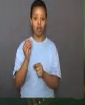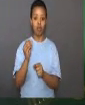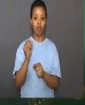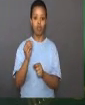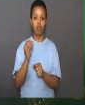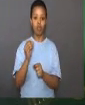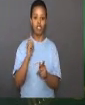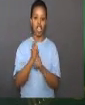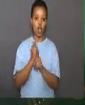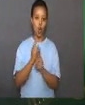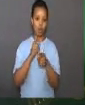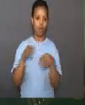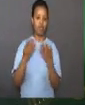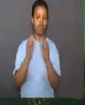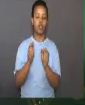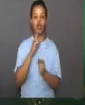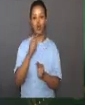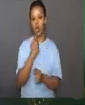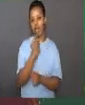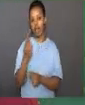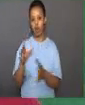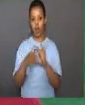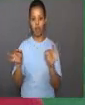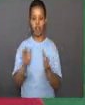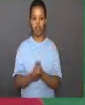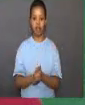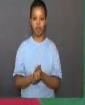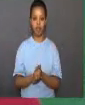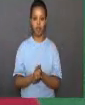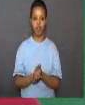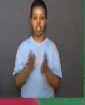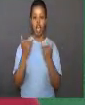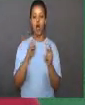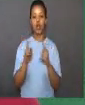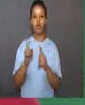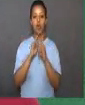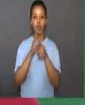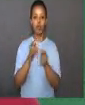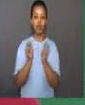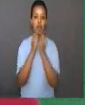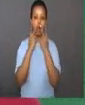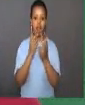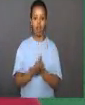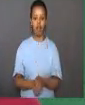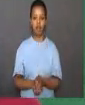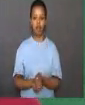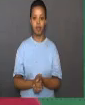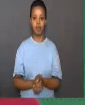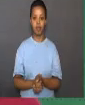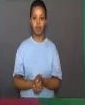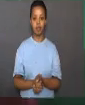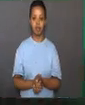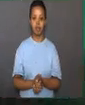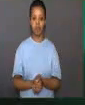correct answers for each statement. Let us go through the answers together.